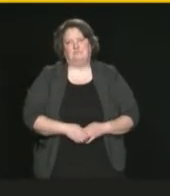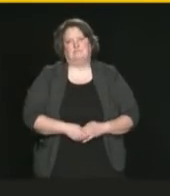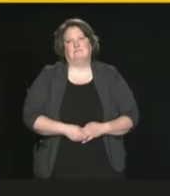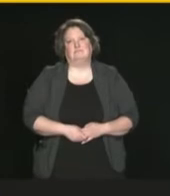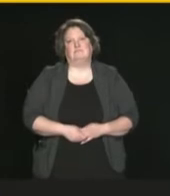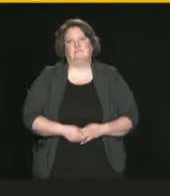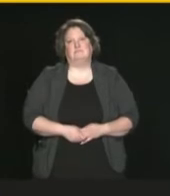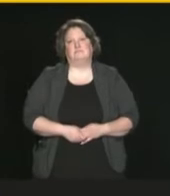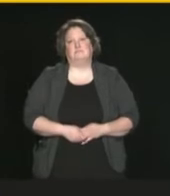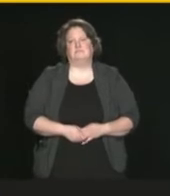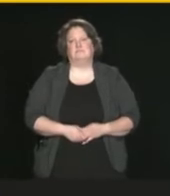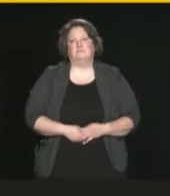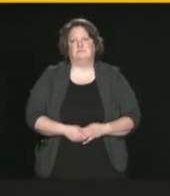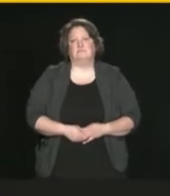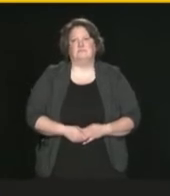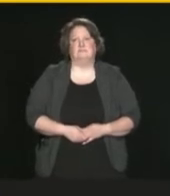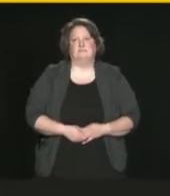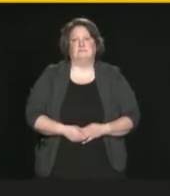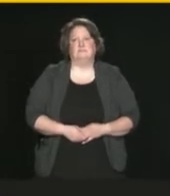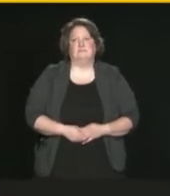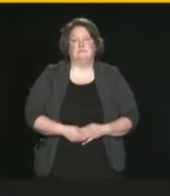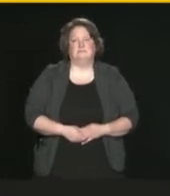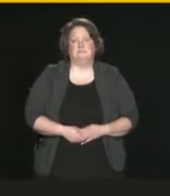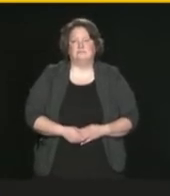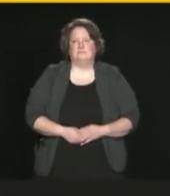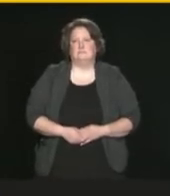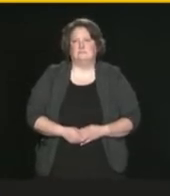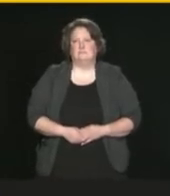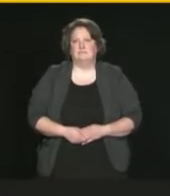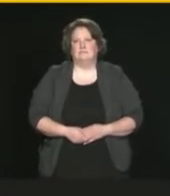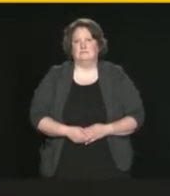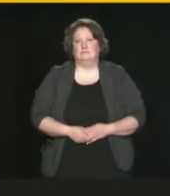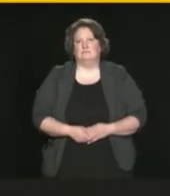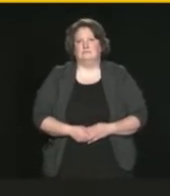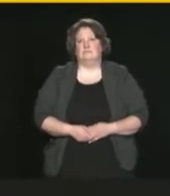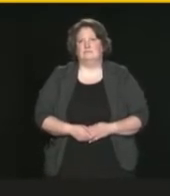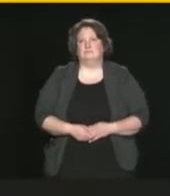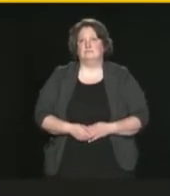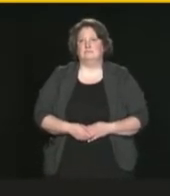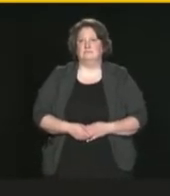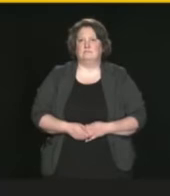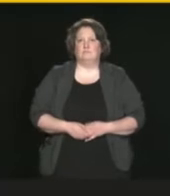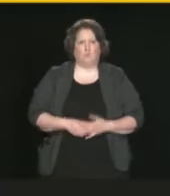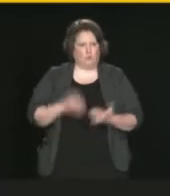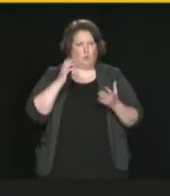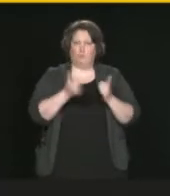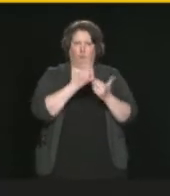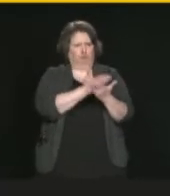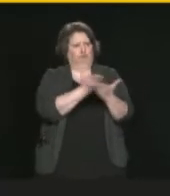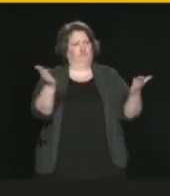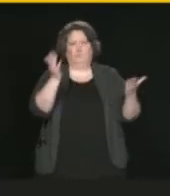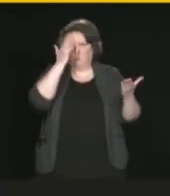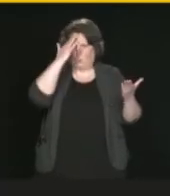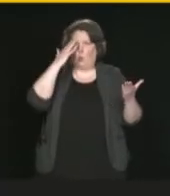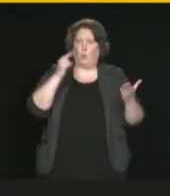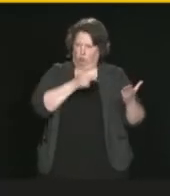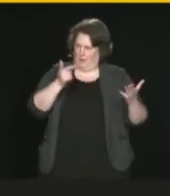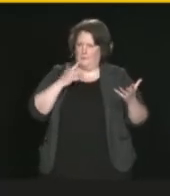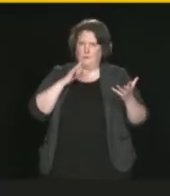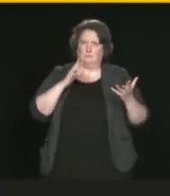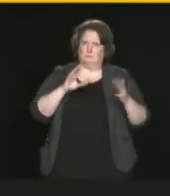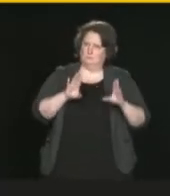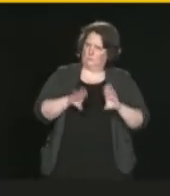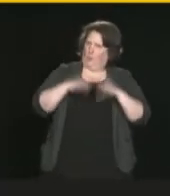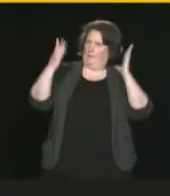I think people know that we have been transparent since the very beginning of this crisis with all the measures we introduced for